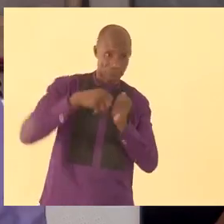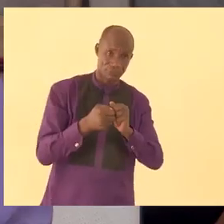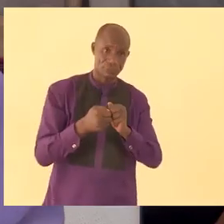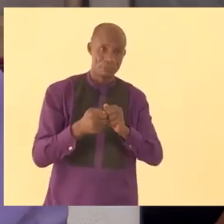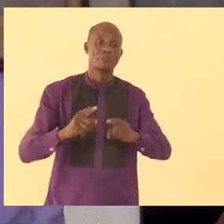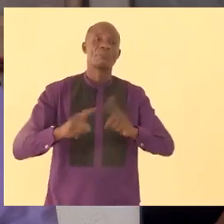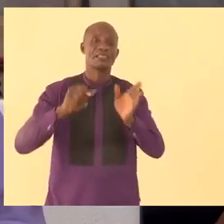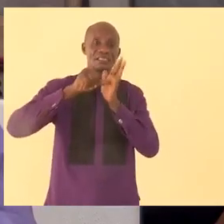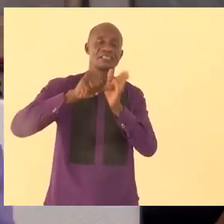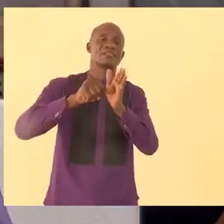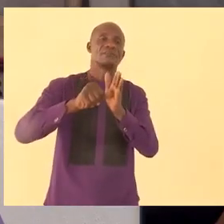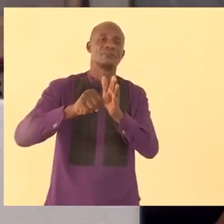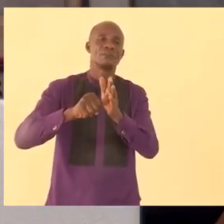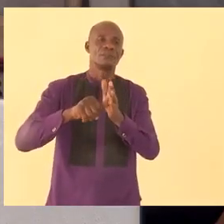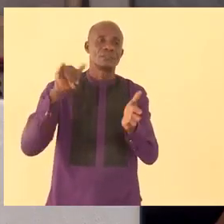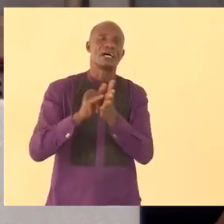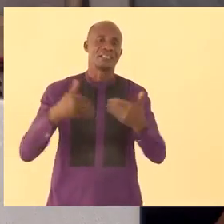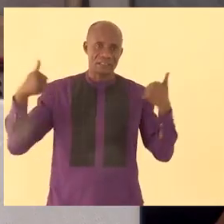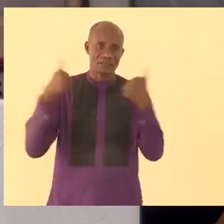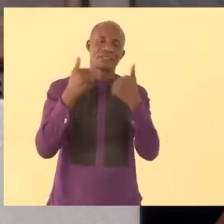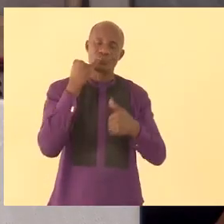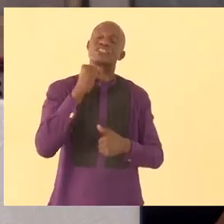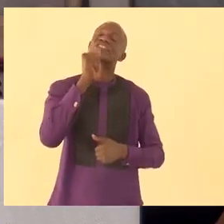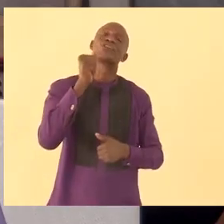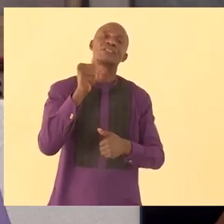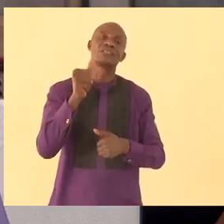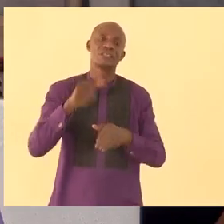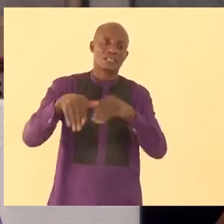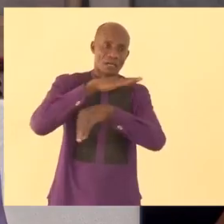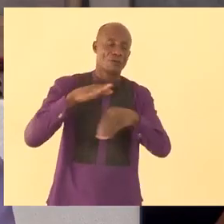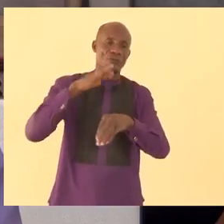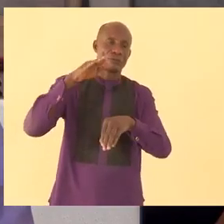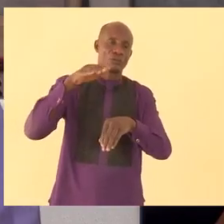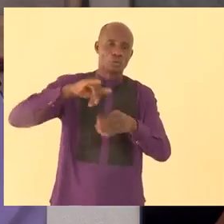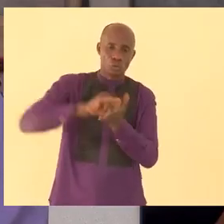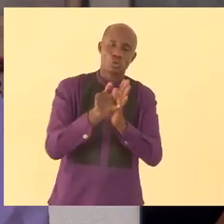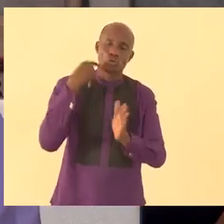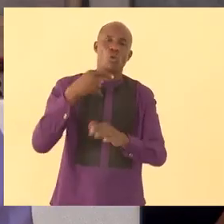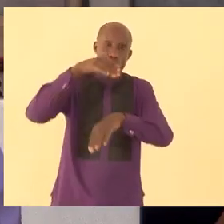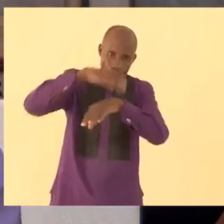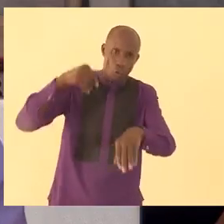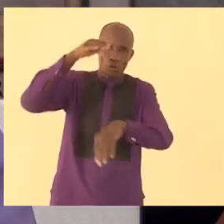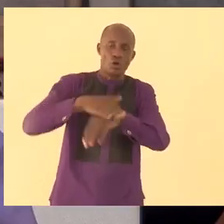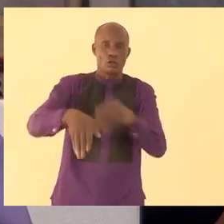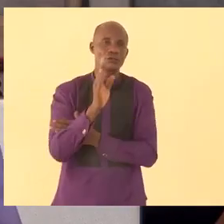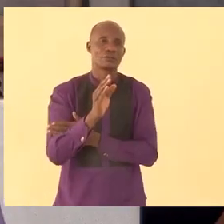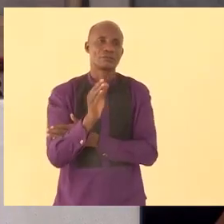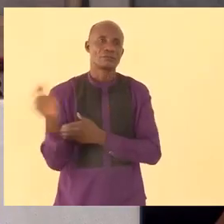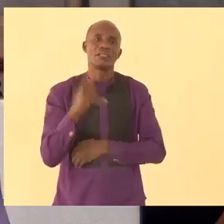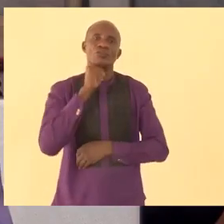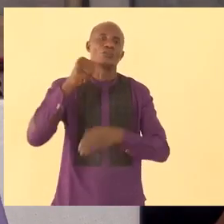But he insists that the challenges of the day were not beyond those who call on God. They should not give up their